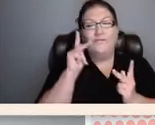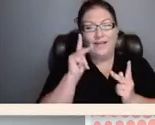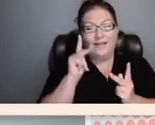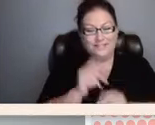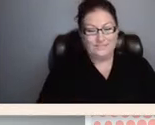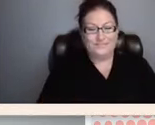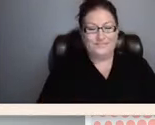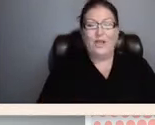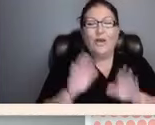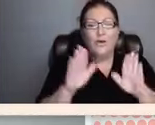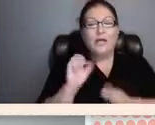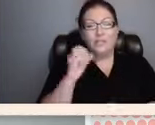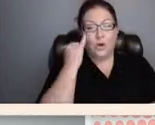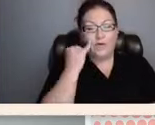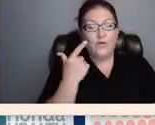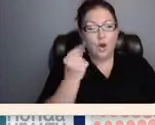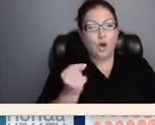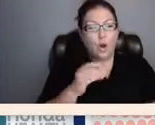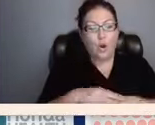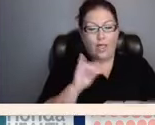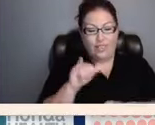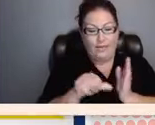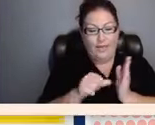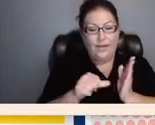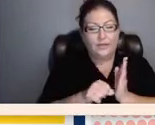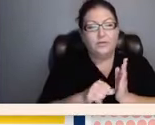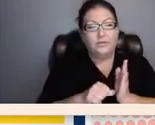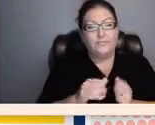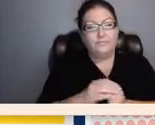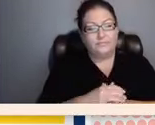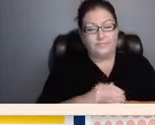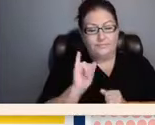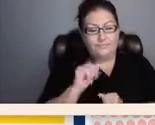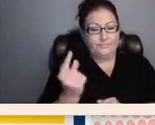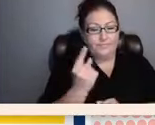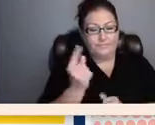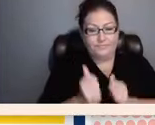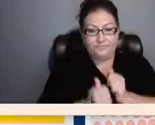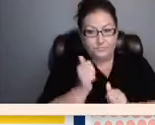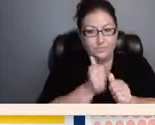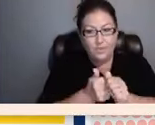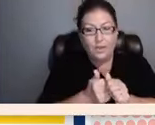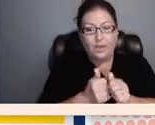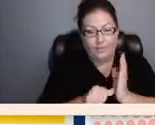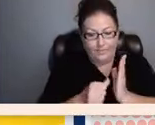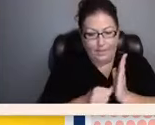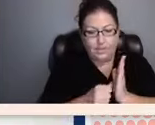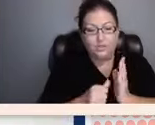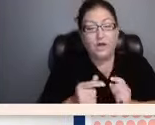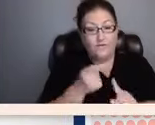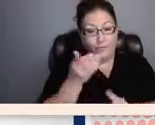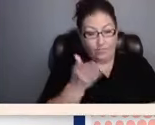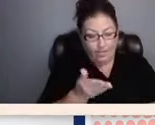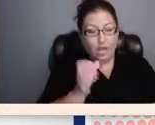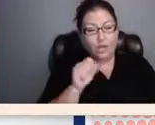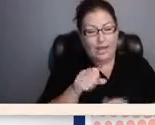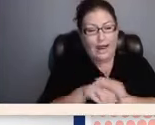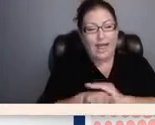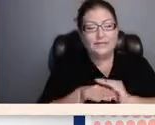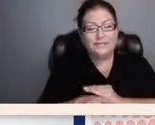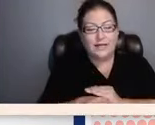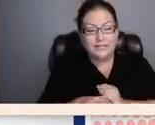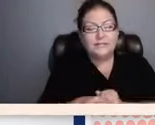So if you go on this page, this is always the most up-to-date page. From here, you can access